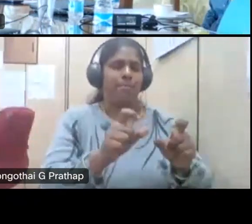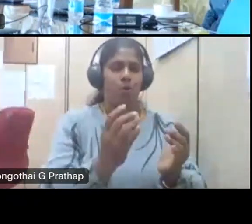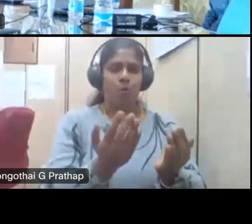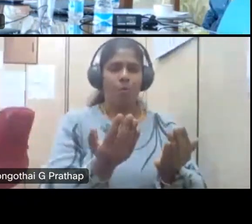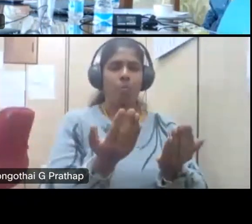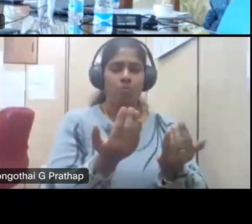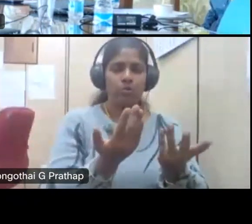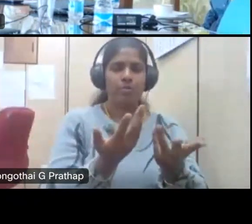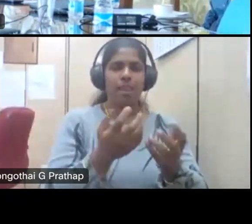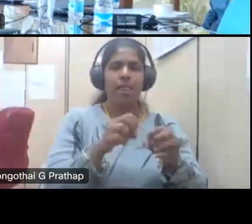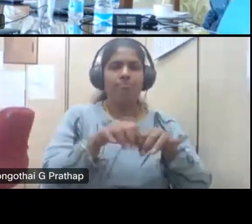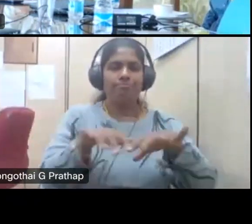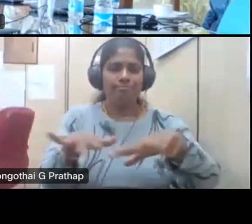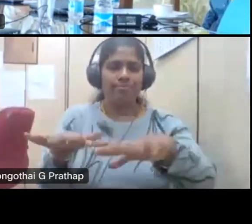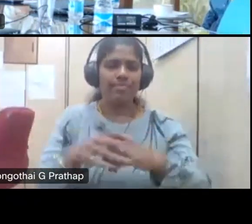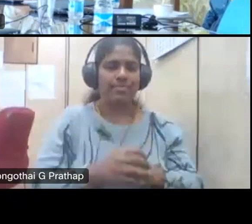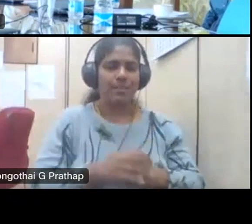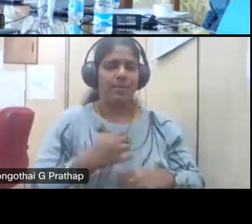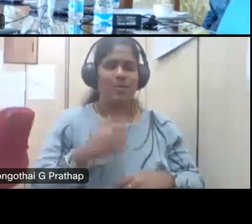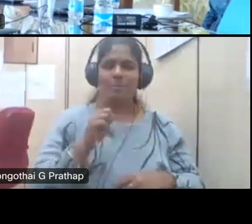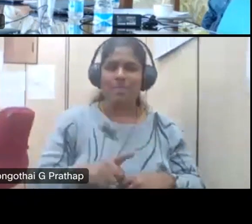I must congratulate